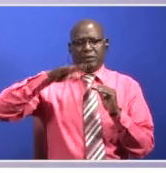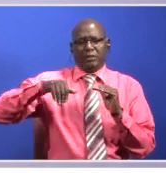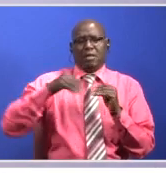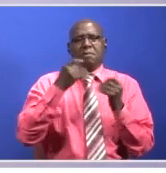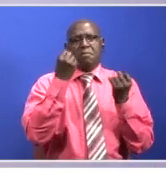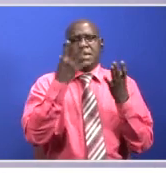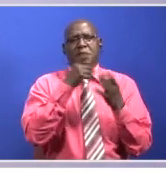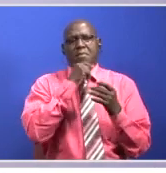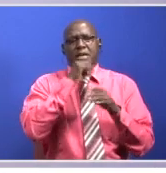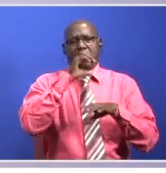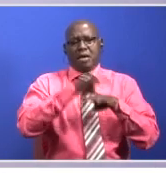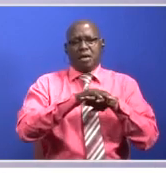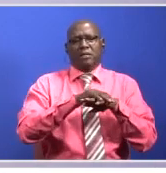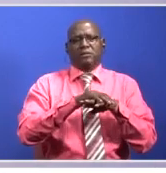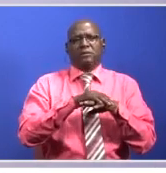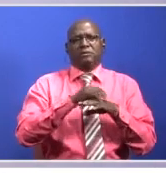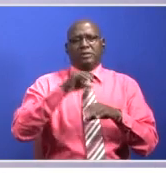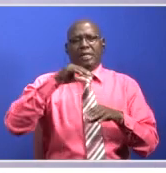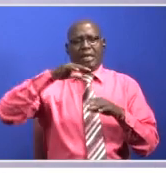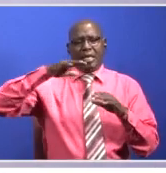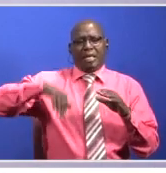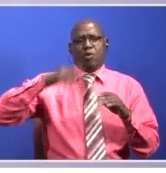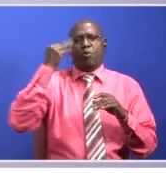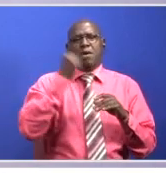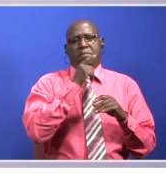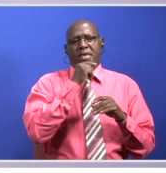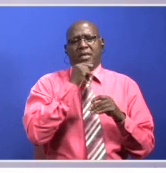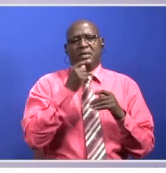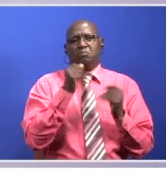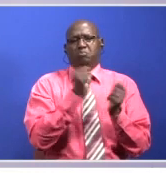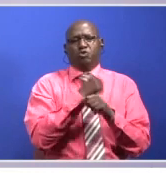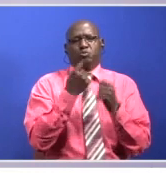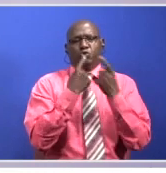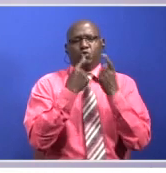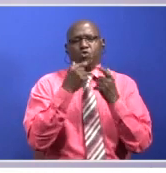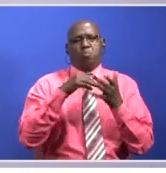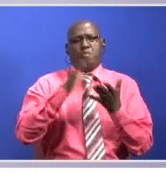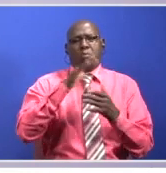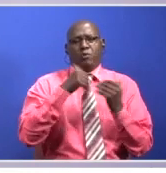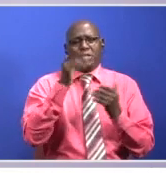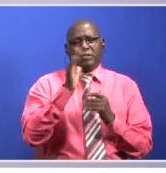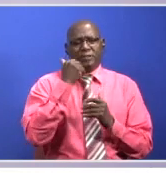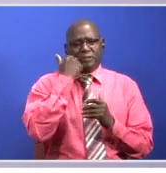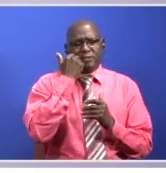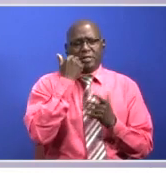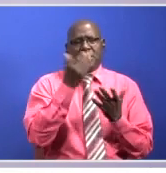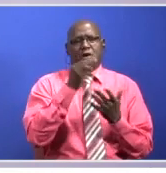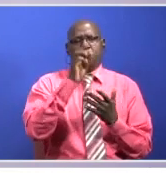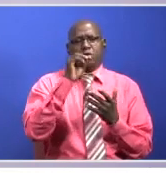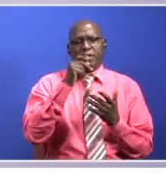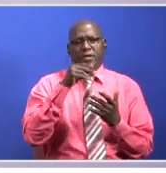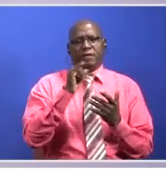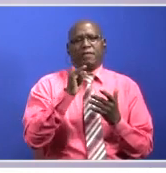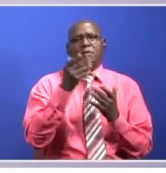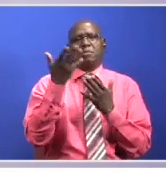diagnosis late, owing to the fact that men rarely talk about their ailing matters. Our very own reporter Dolly Murigi Mbuvi brings you the story